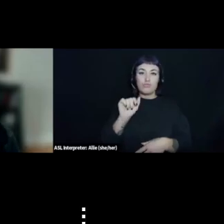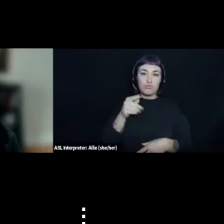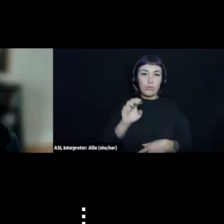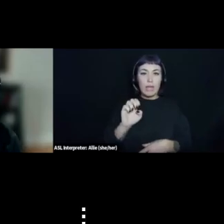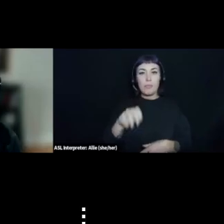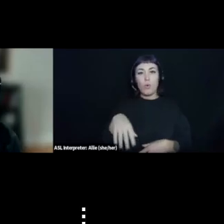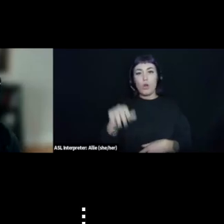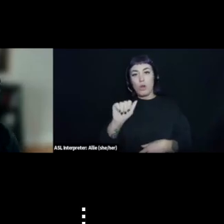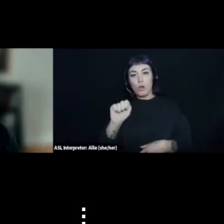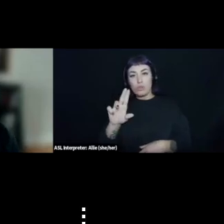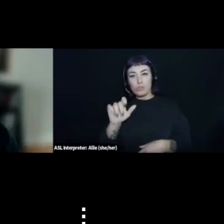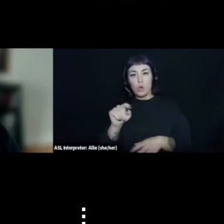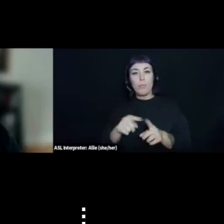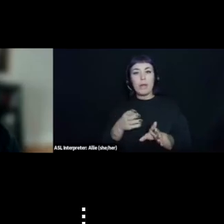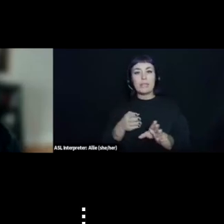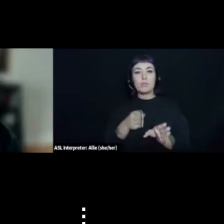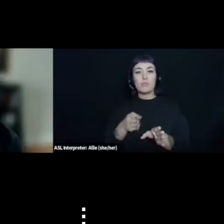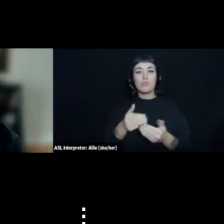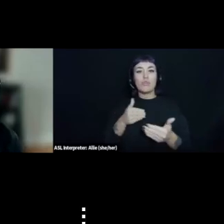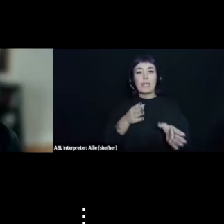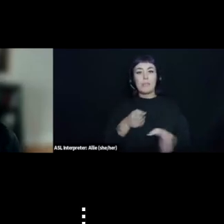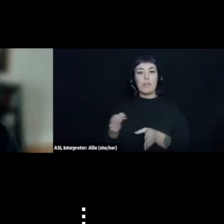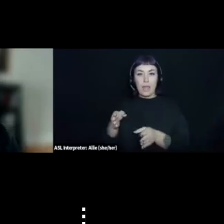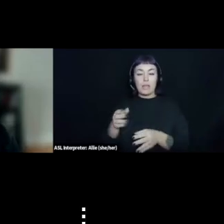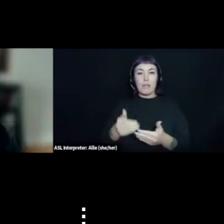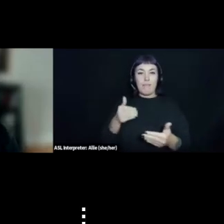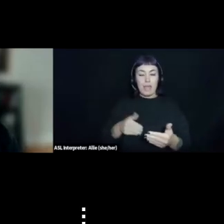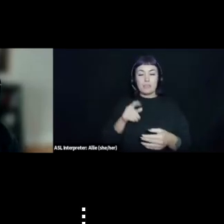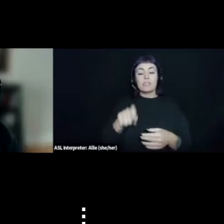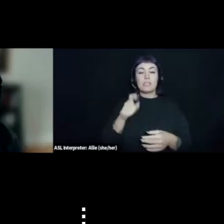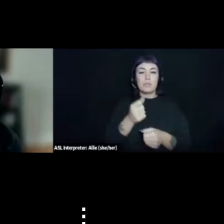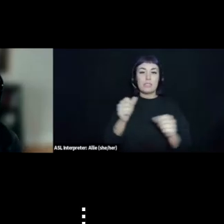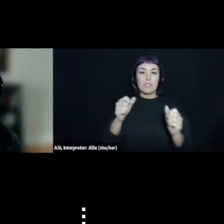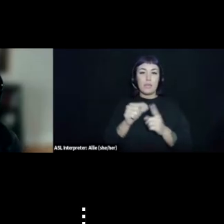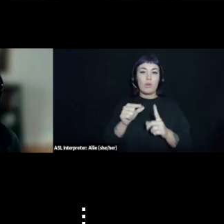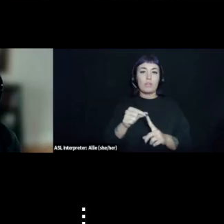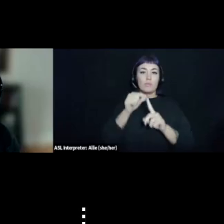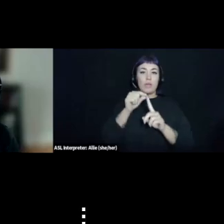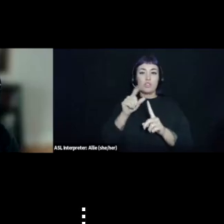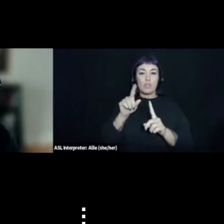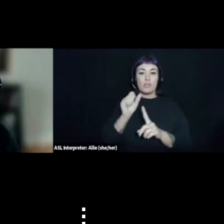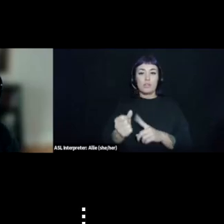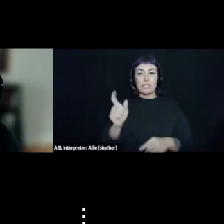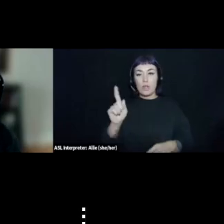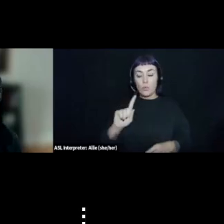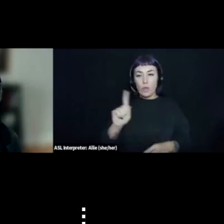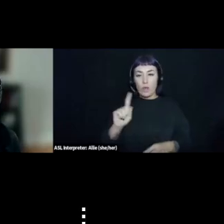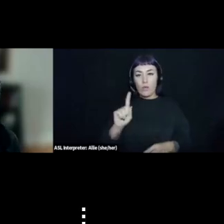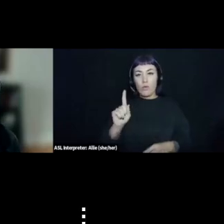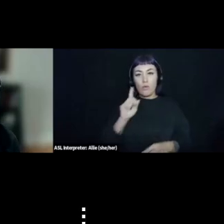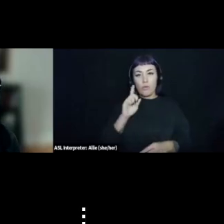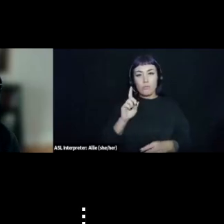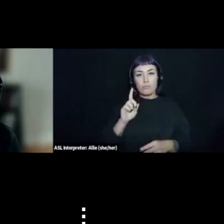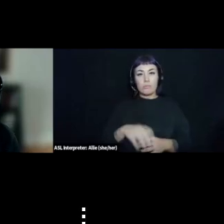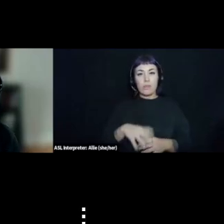pre-arranged in advance. Again, there does need to be a safe word, especially in this scenario where the